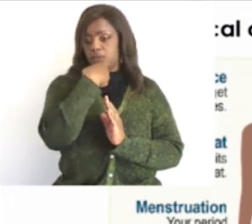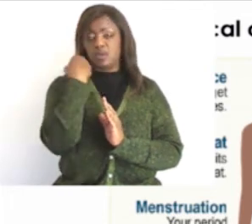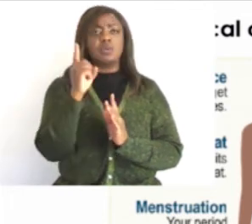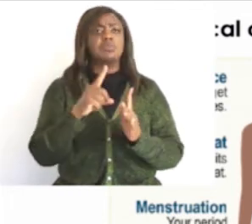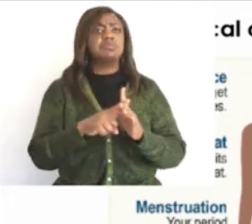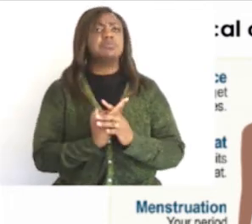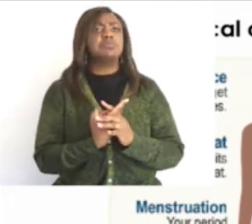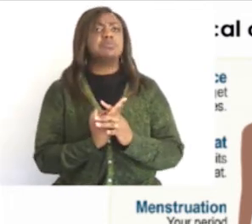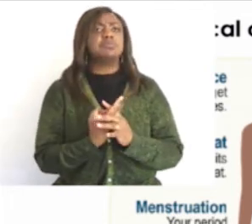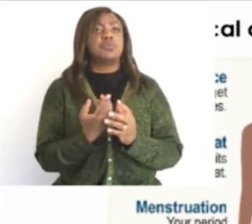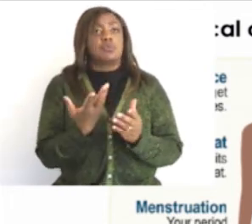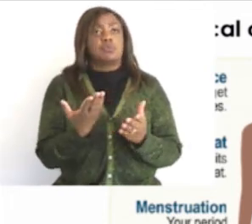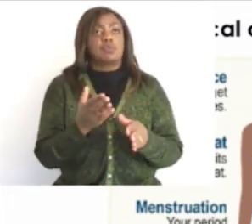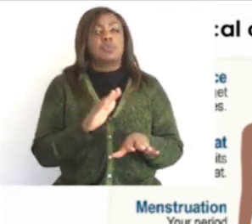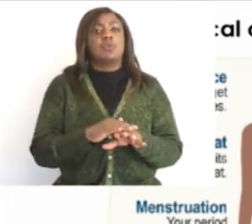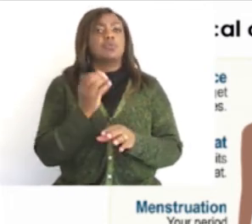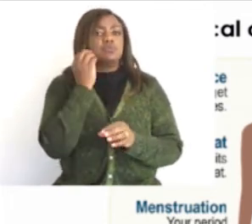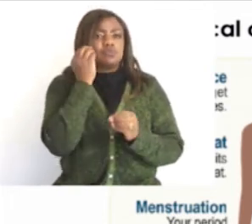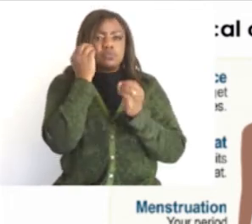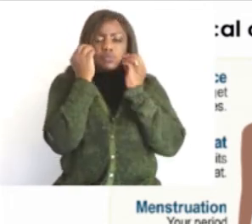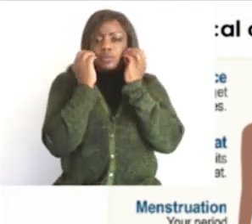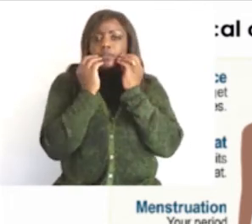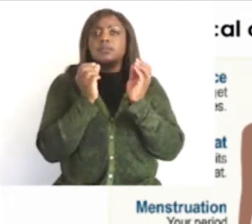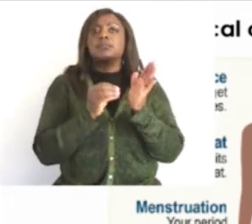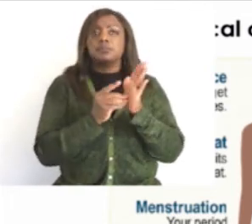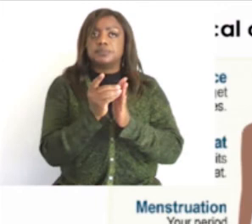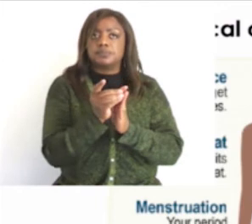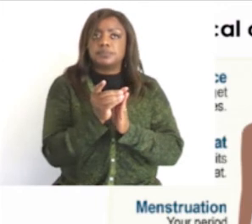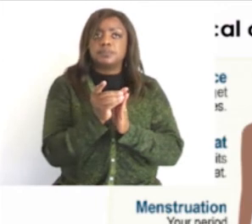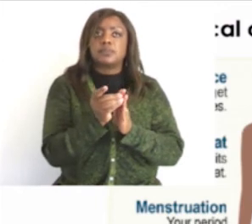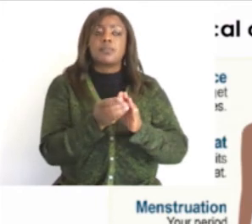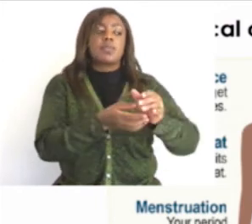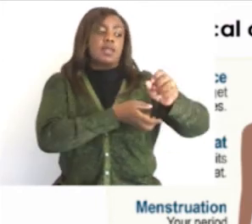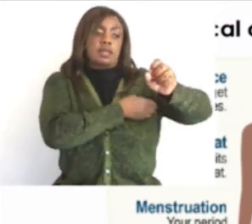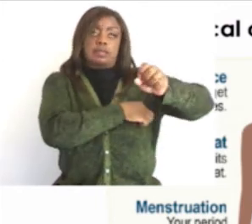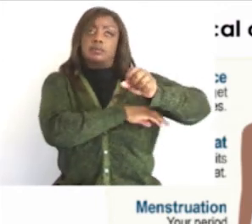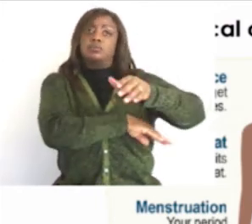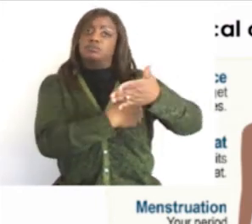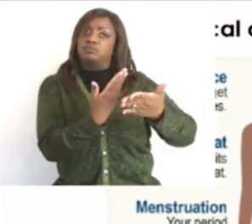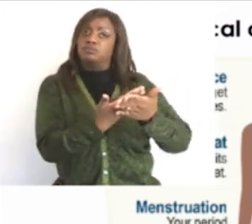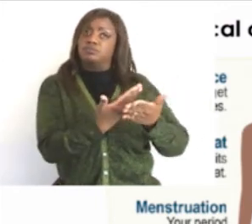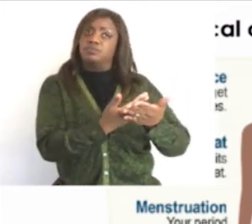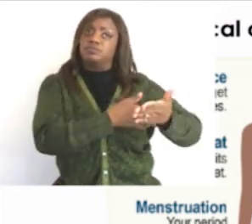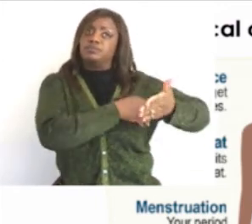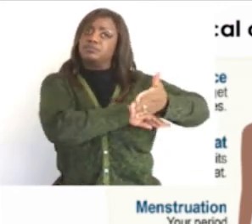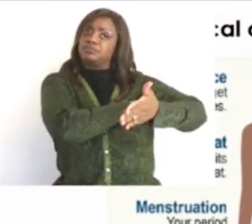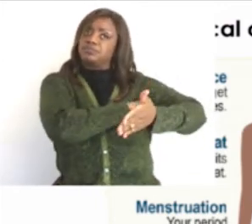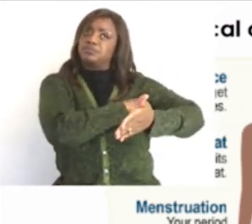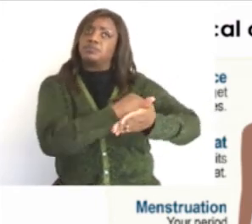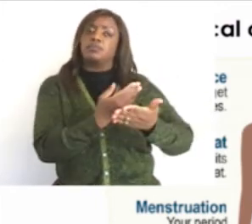may get pimples or acne. Sweat, you have to experience sweat under your